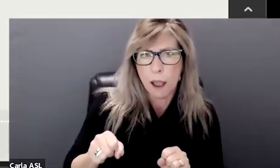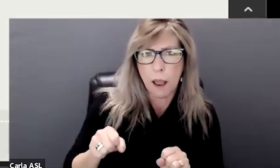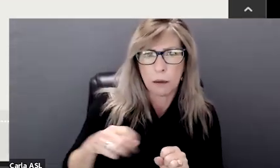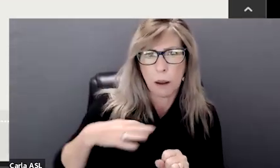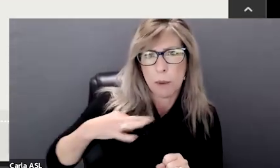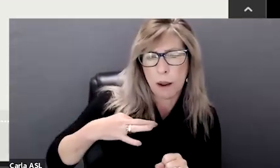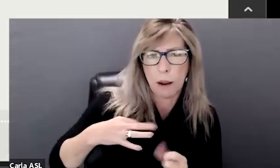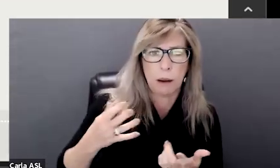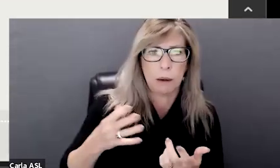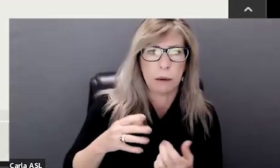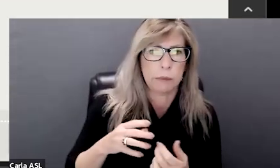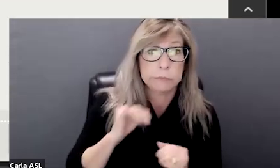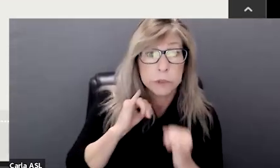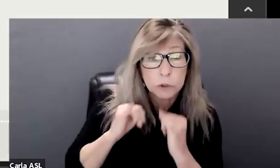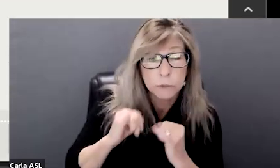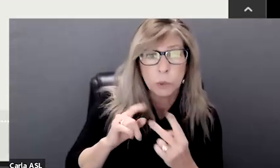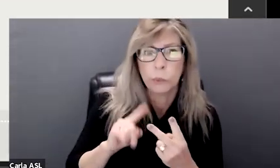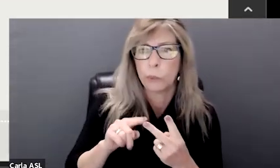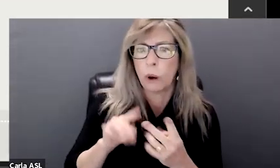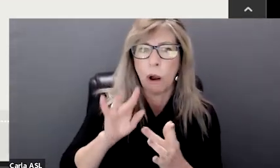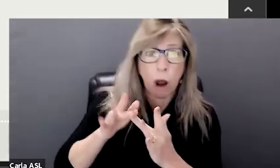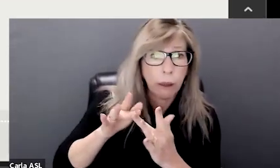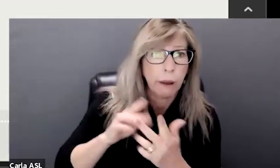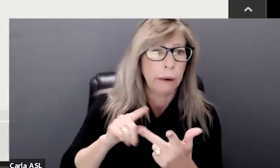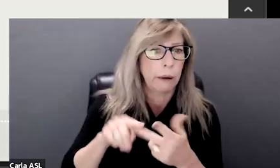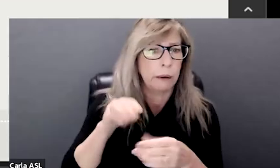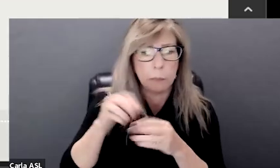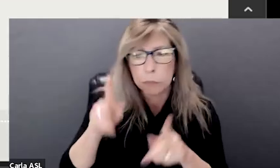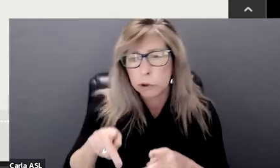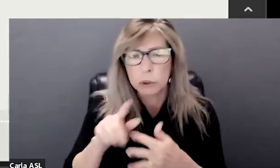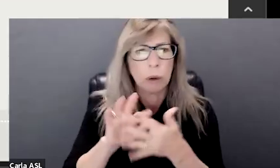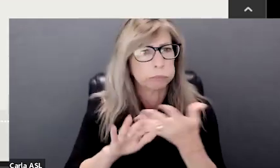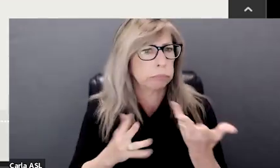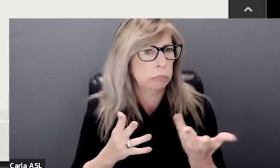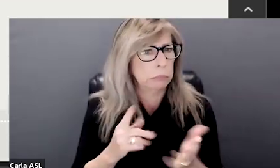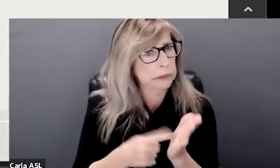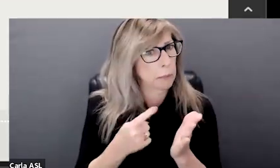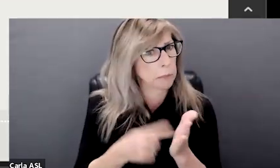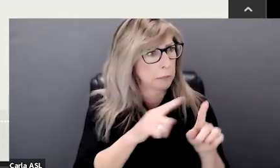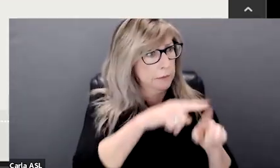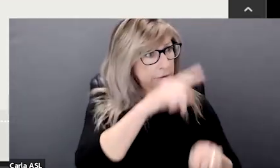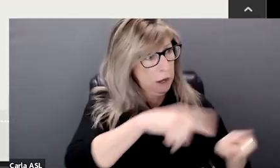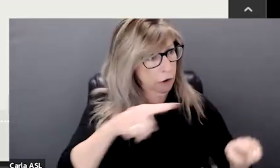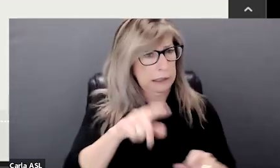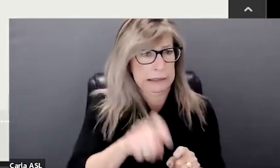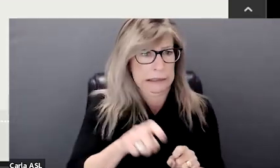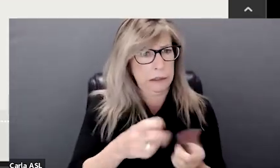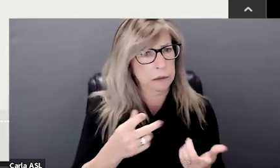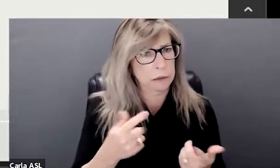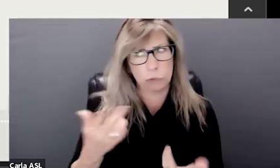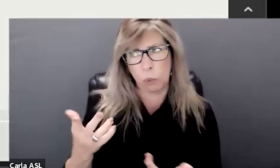approaches in order to be effective in the application process itself.